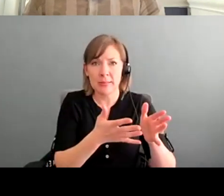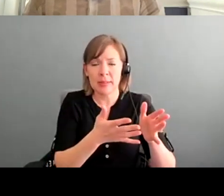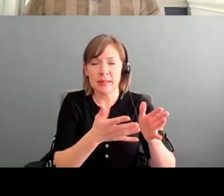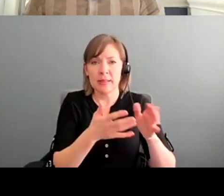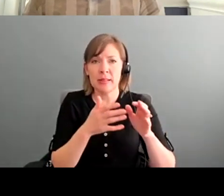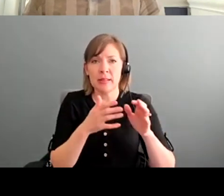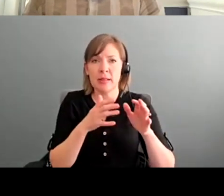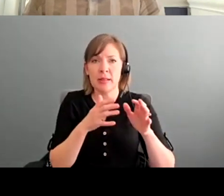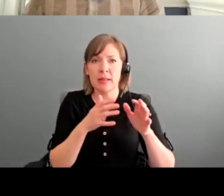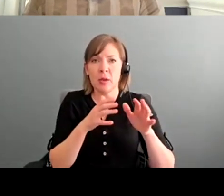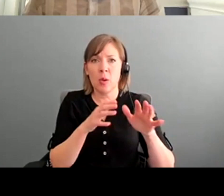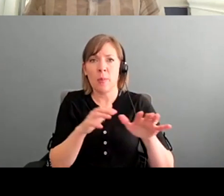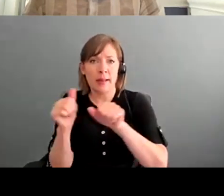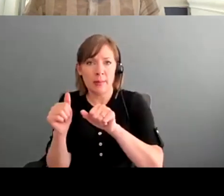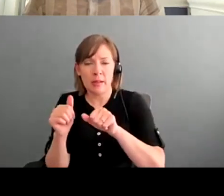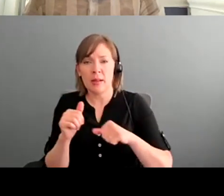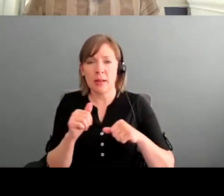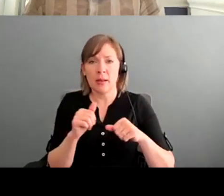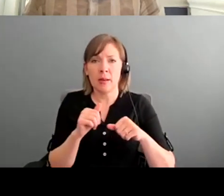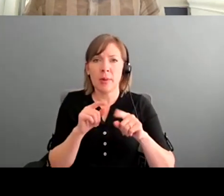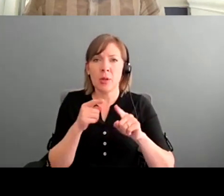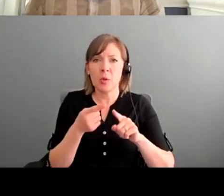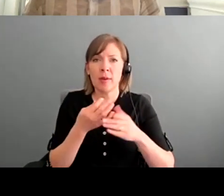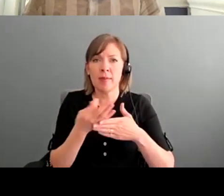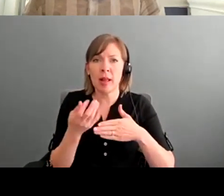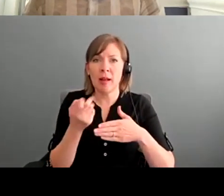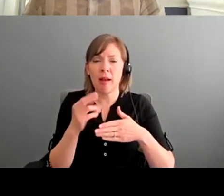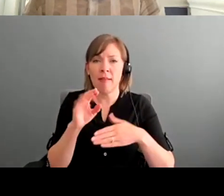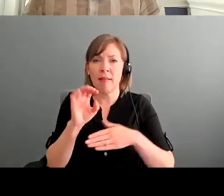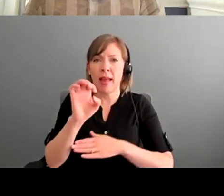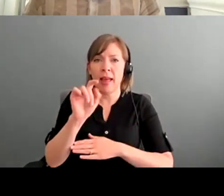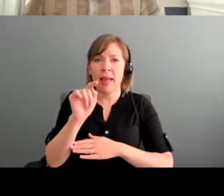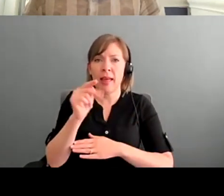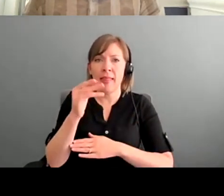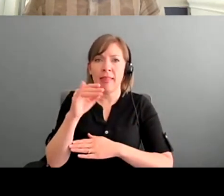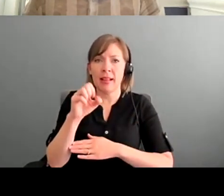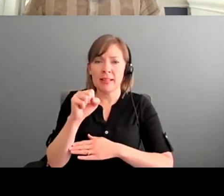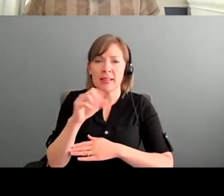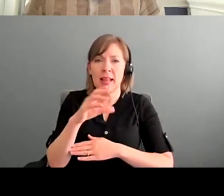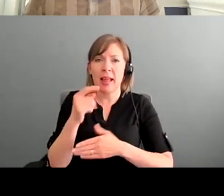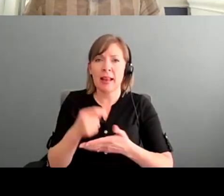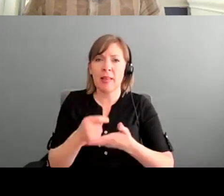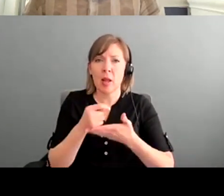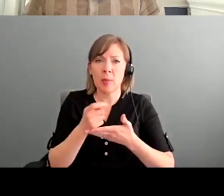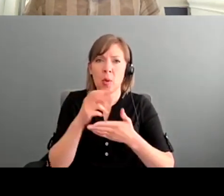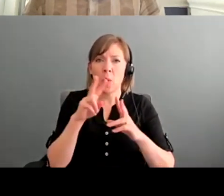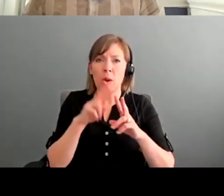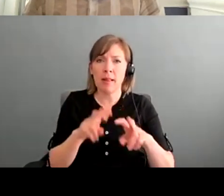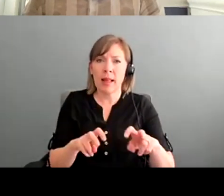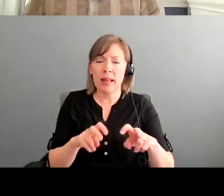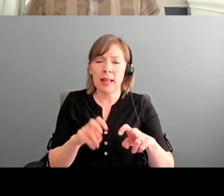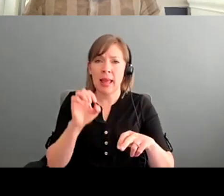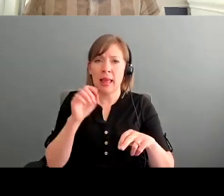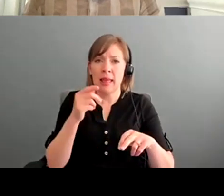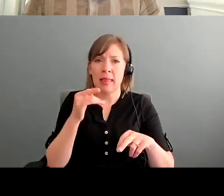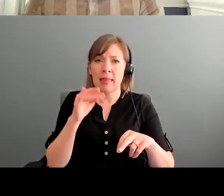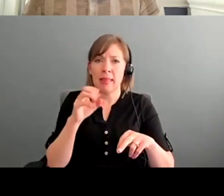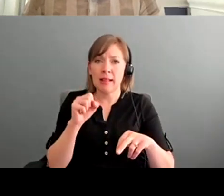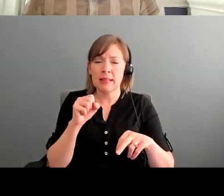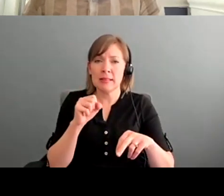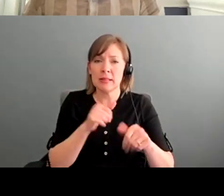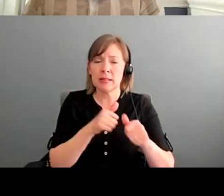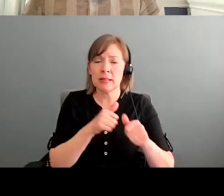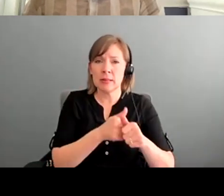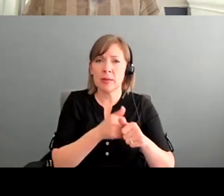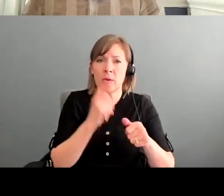a certain failure of ethics and a certain kind of therapeutic or analytic ethics, which accounts for